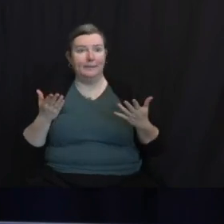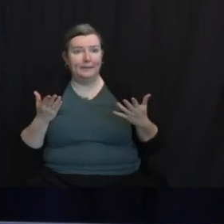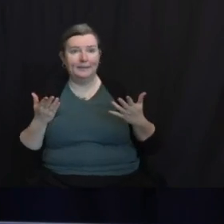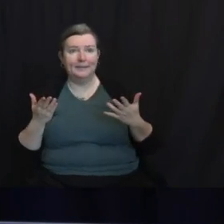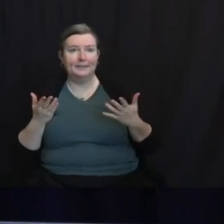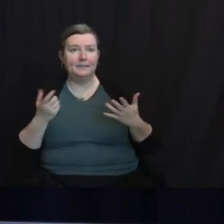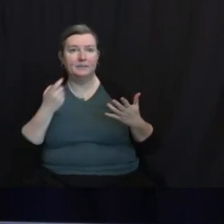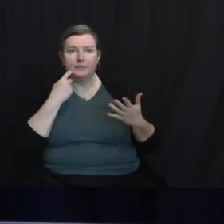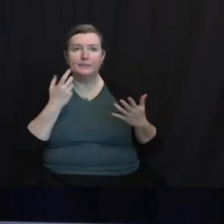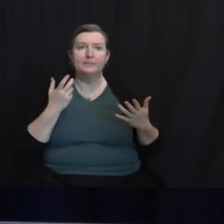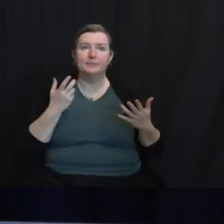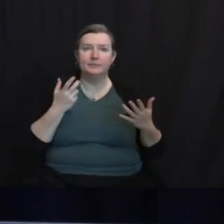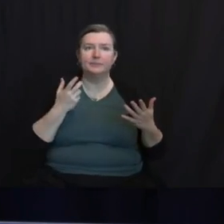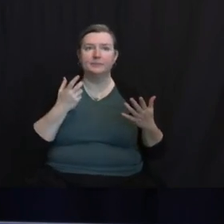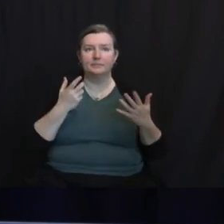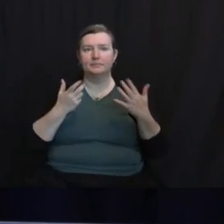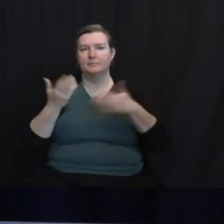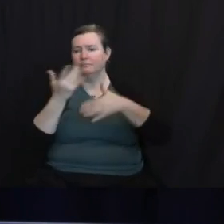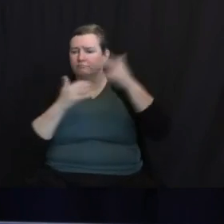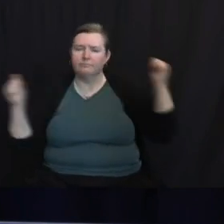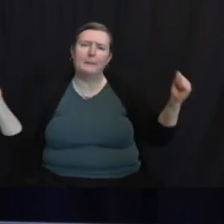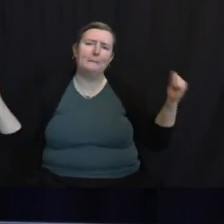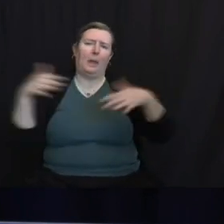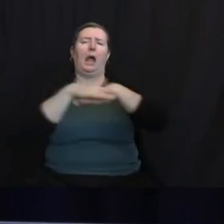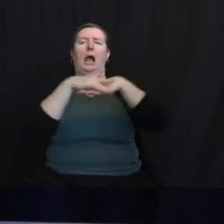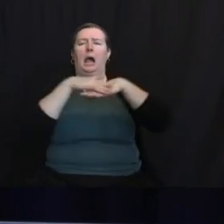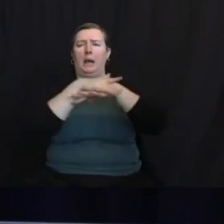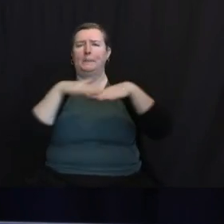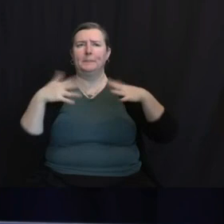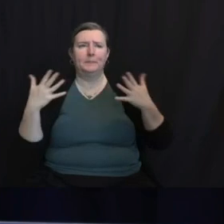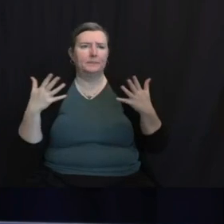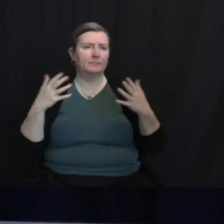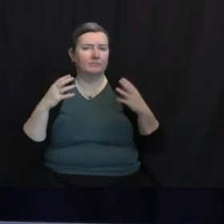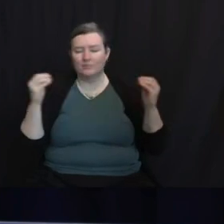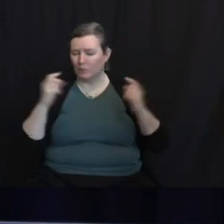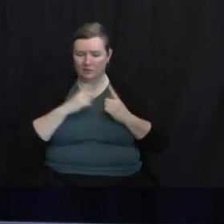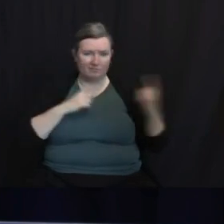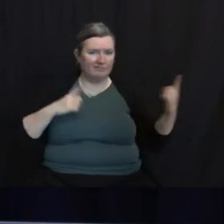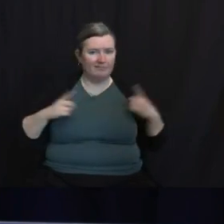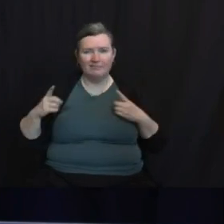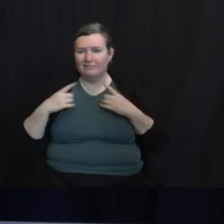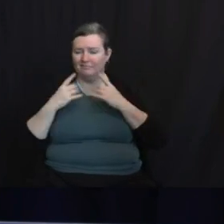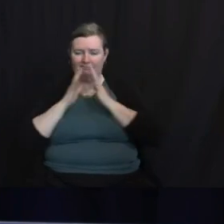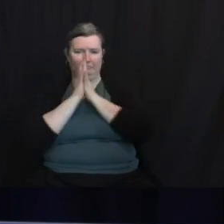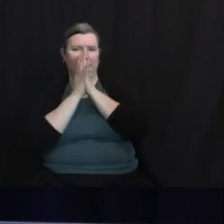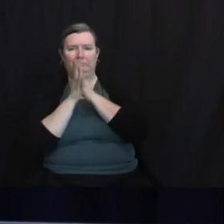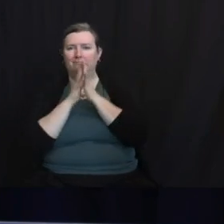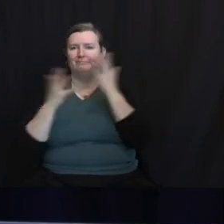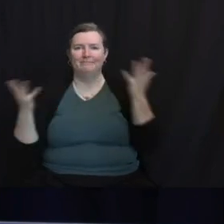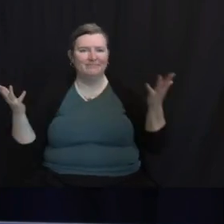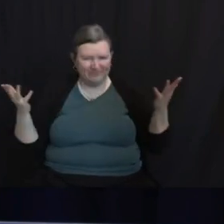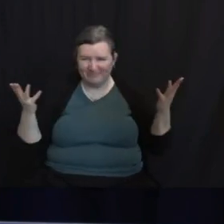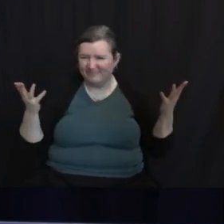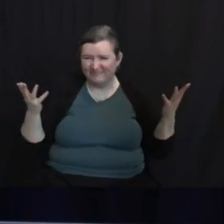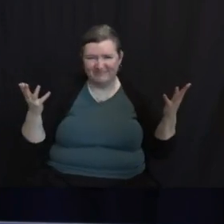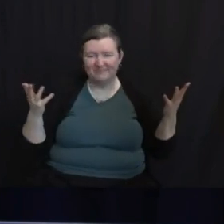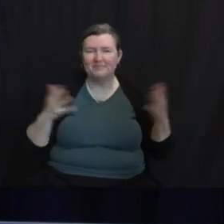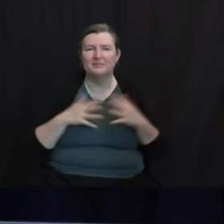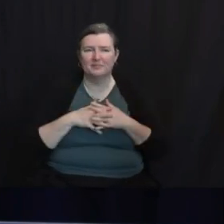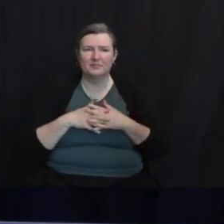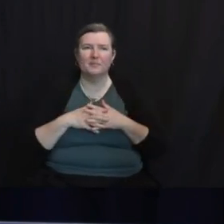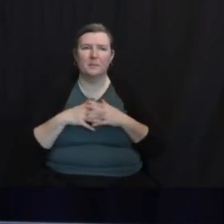a large crowd where social distancing was difficult or not maintained. There are now